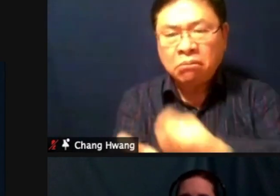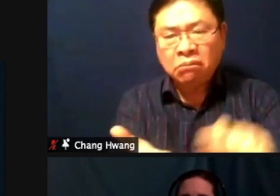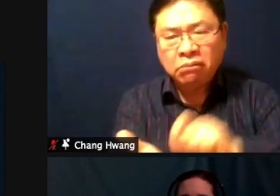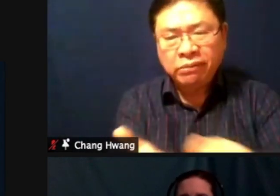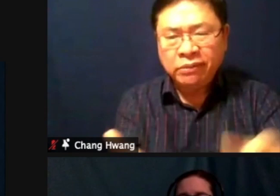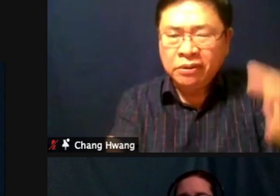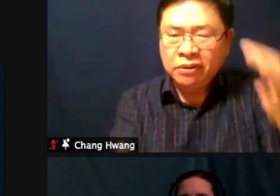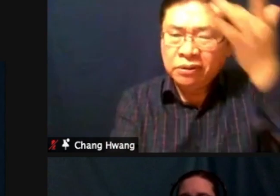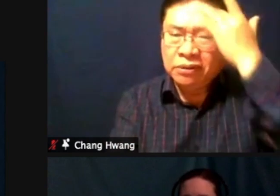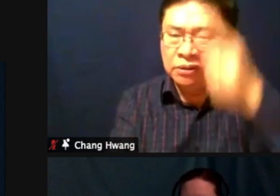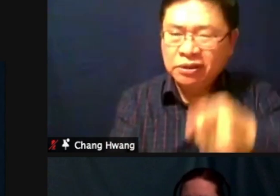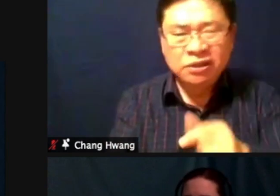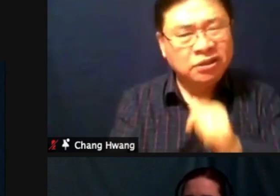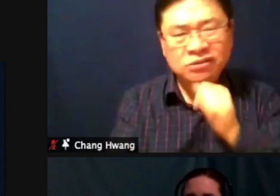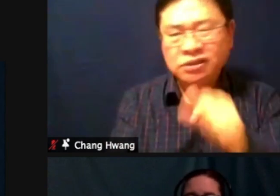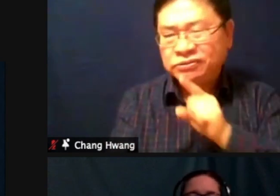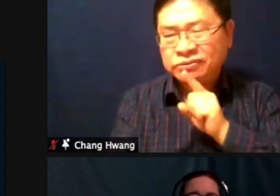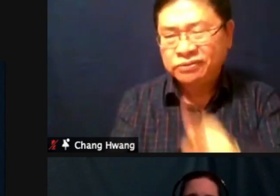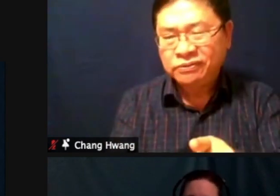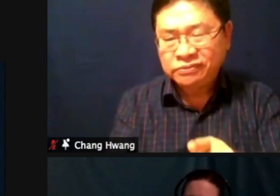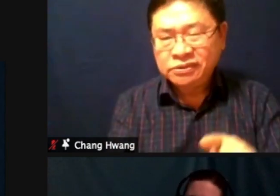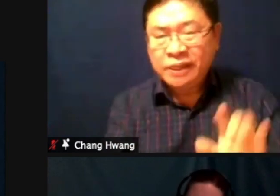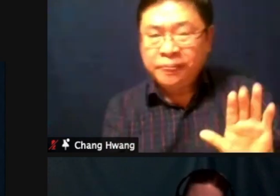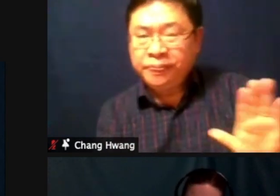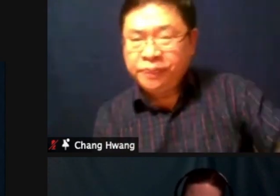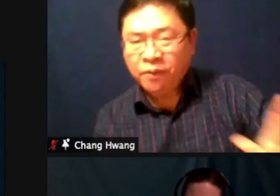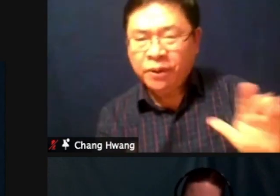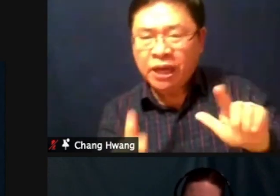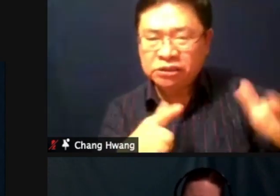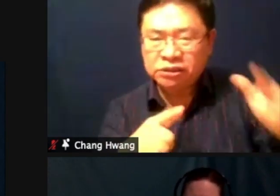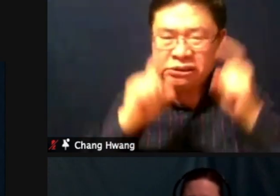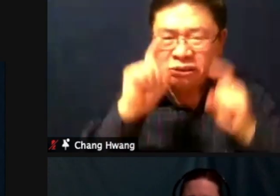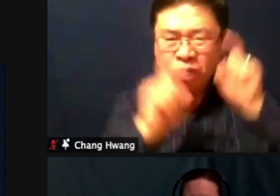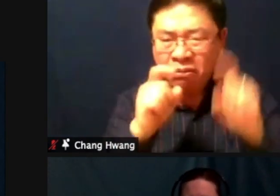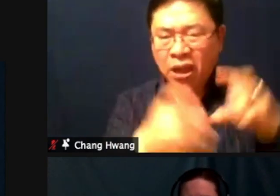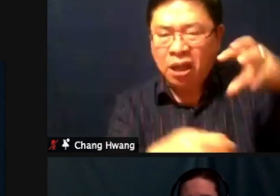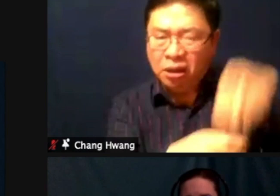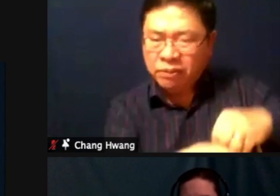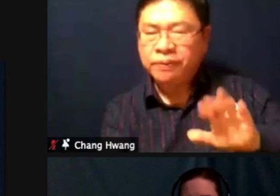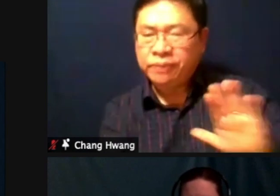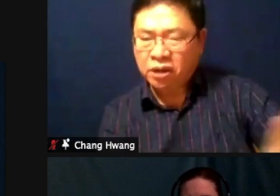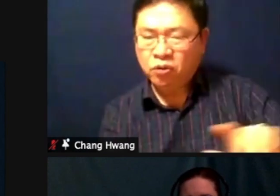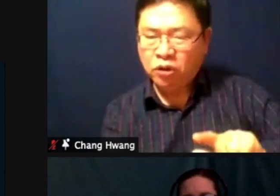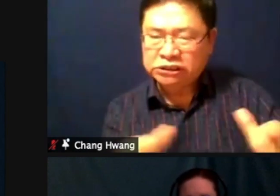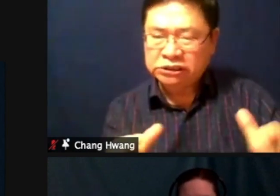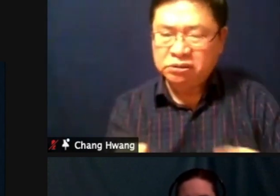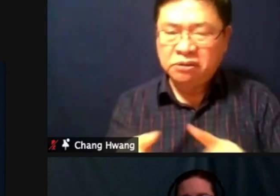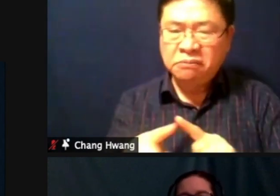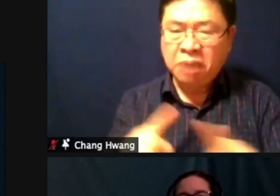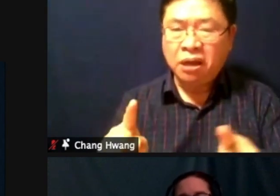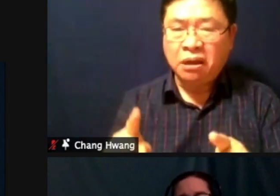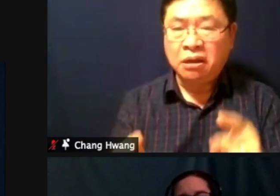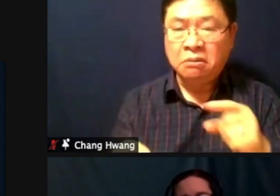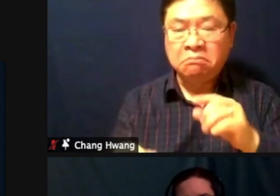language and often call it low functioning, and that's not true. That's simply not an adequate description of